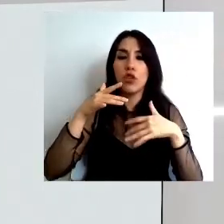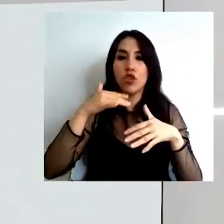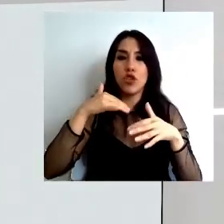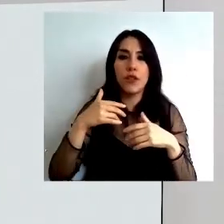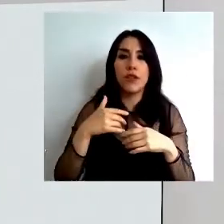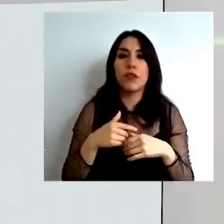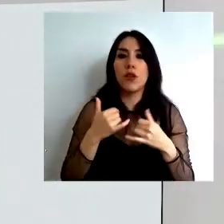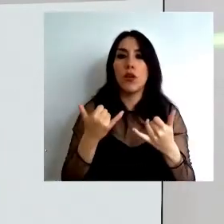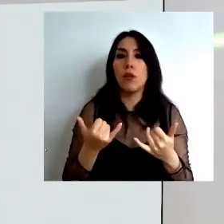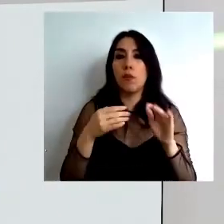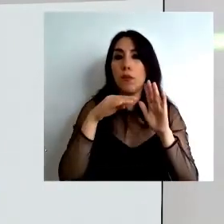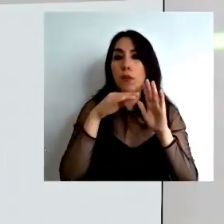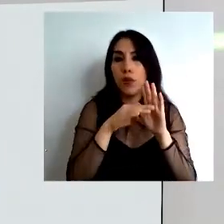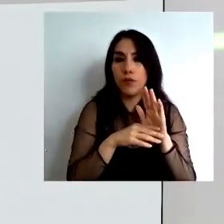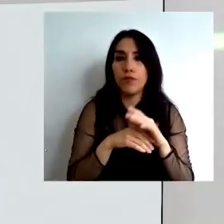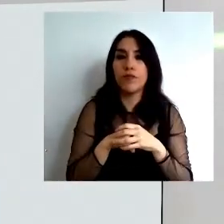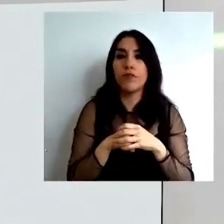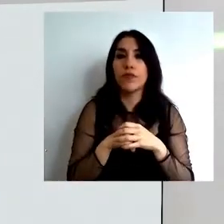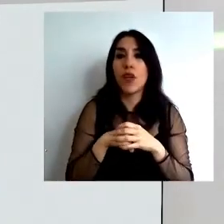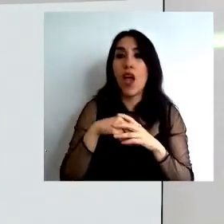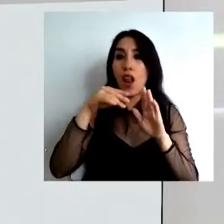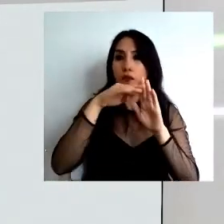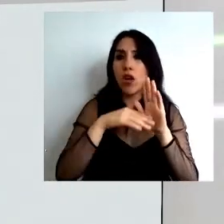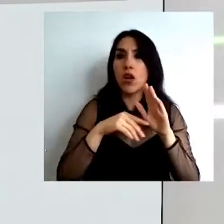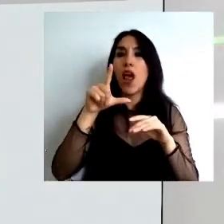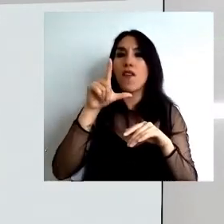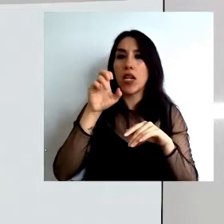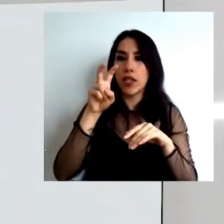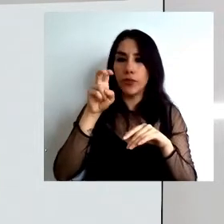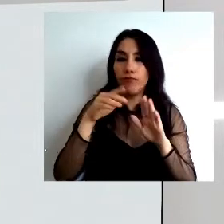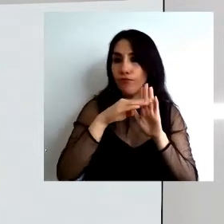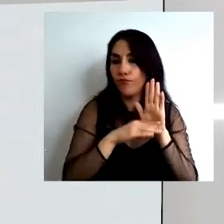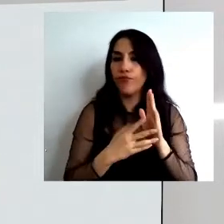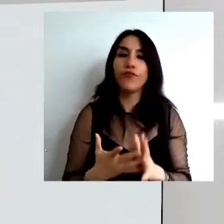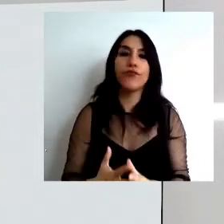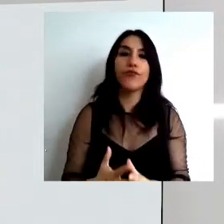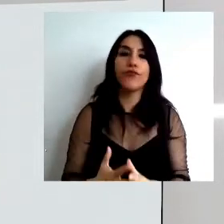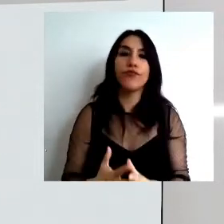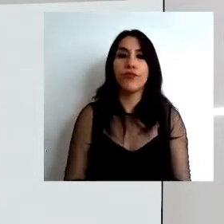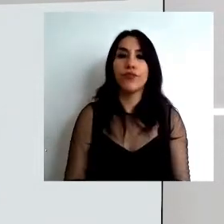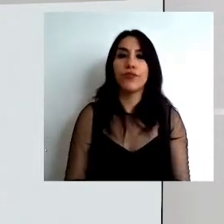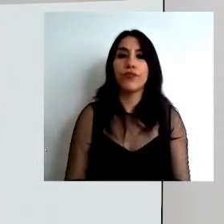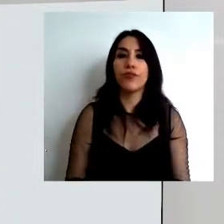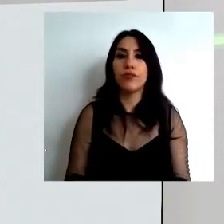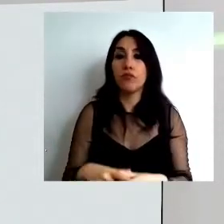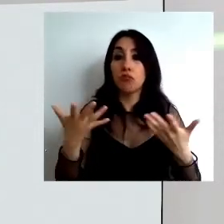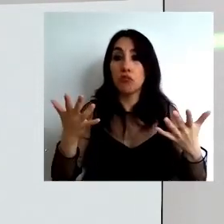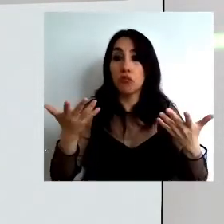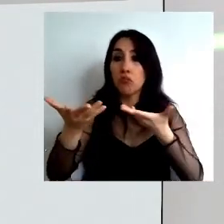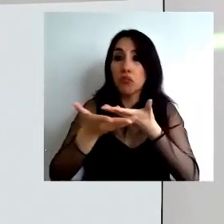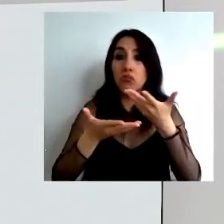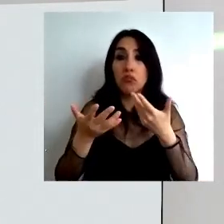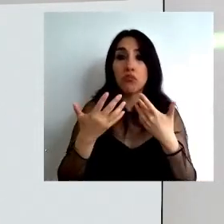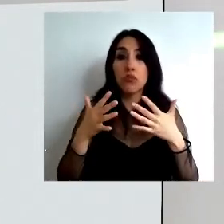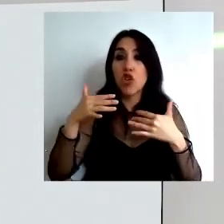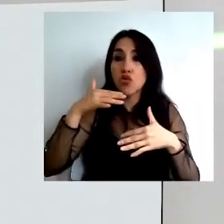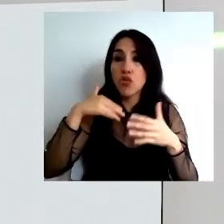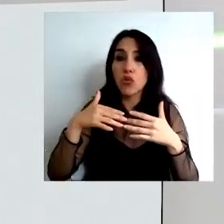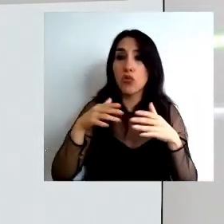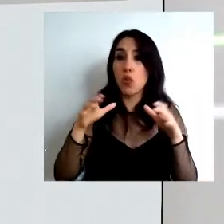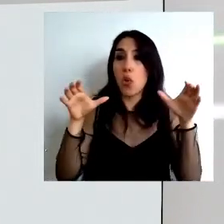and perhaps by extending a bit the question, a question on how do you ensure quality? And this is a very relevant question. Thank